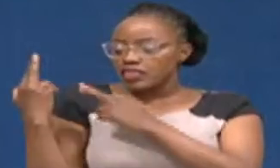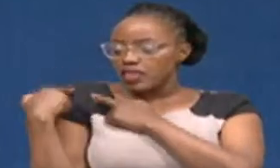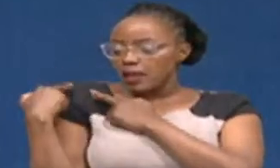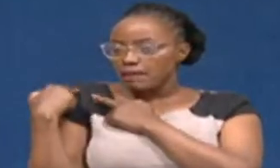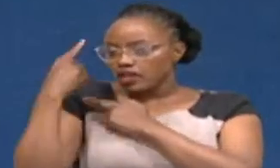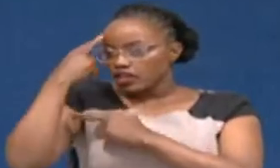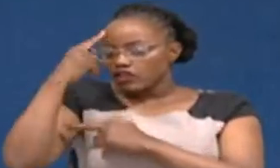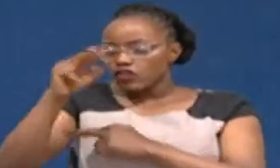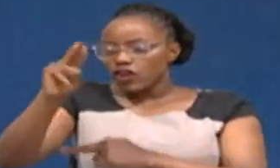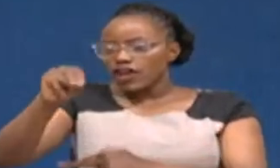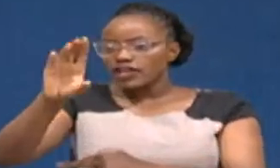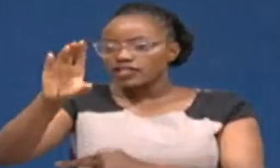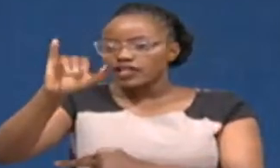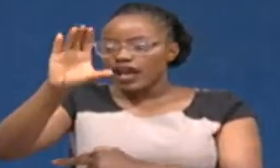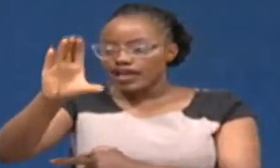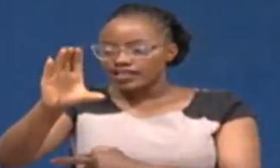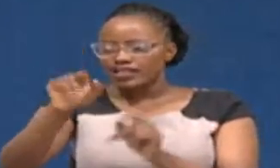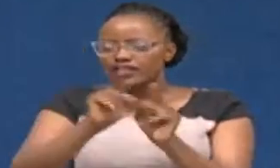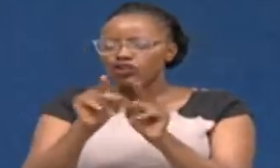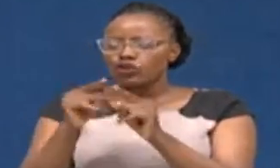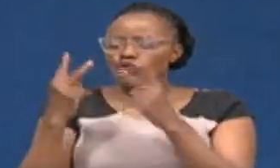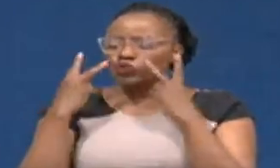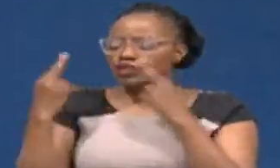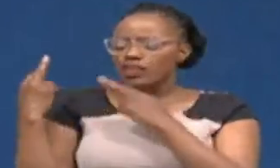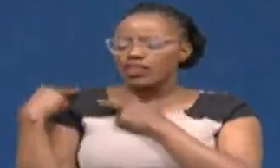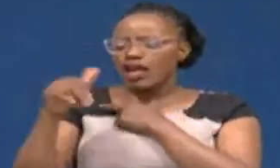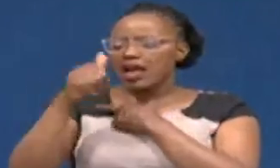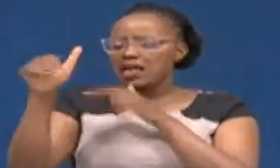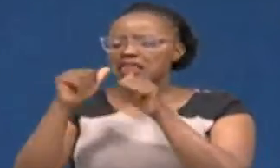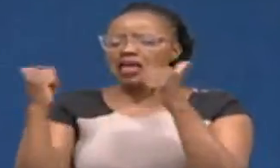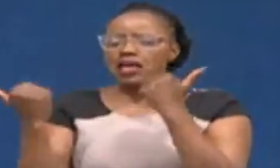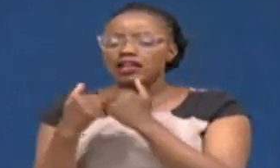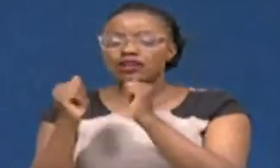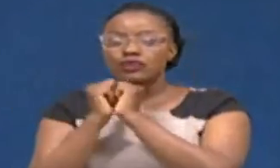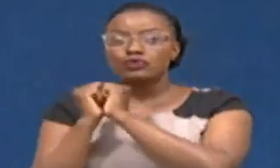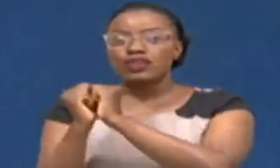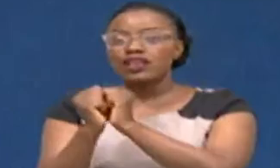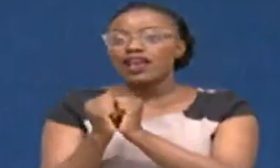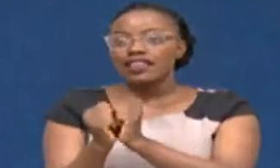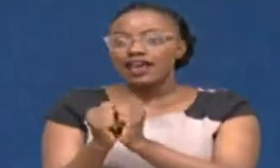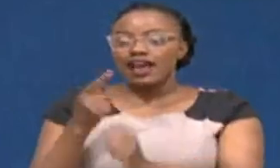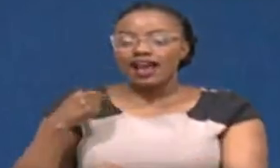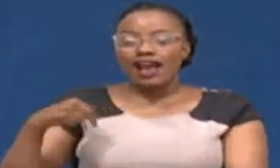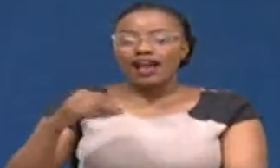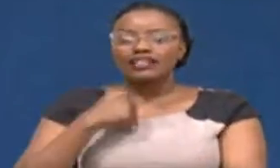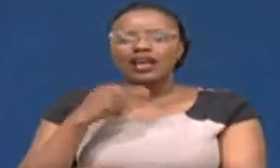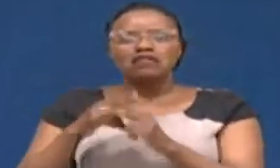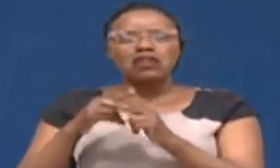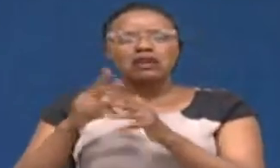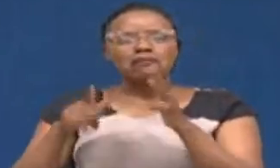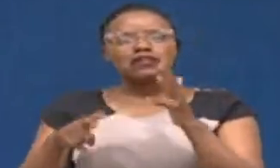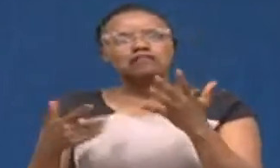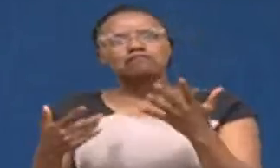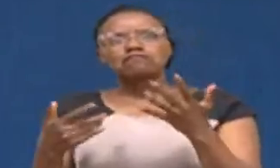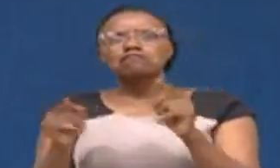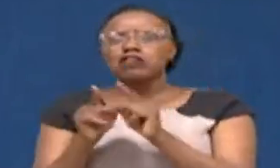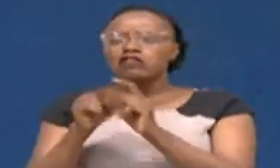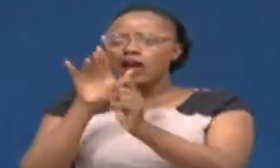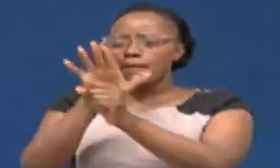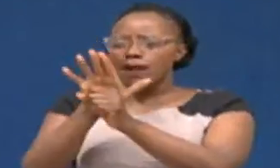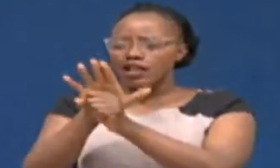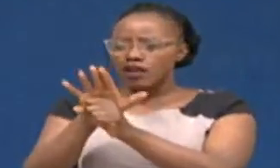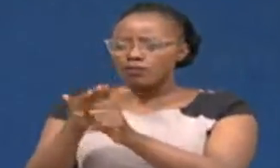of NCIC, the mandate of other agencies together. We have what I call, we have a